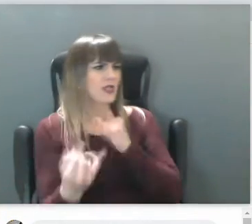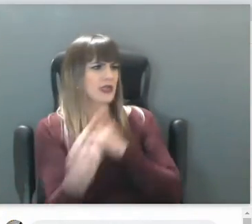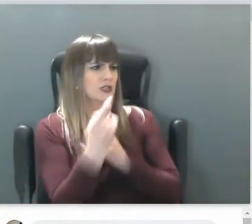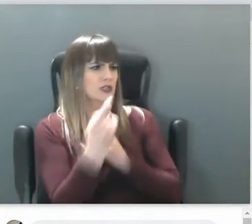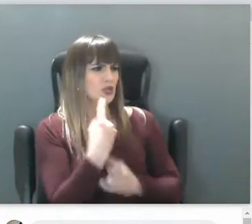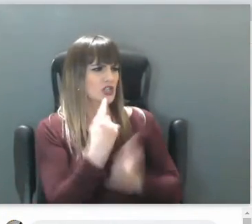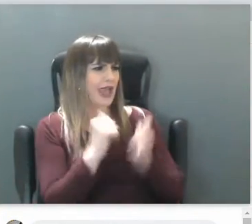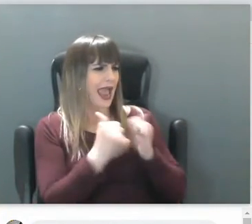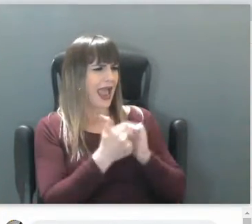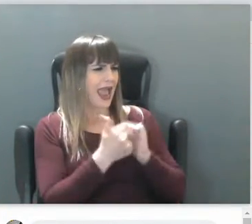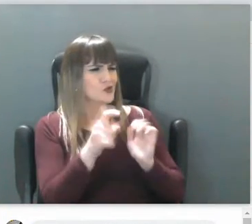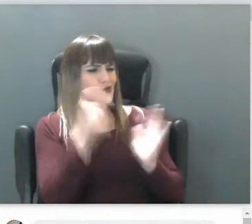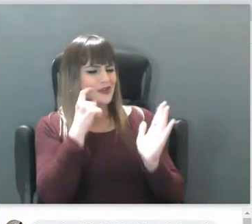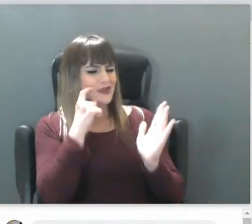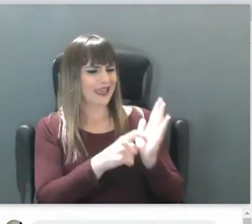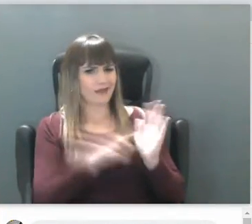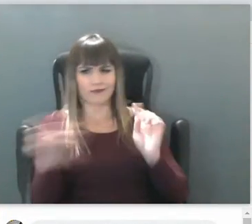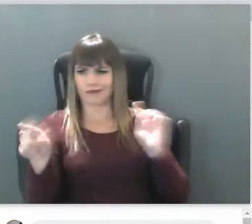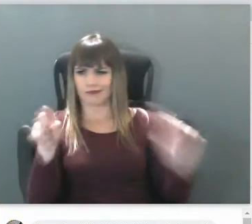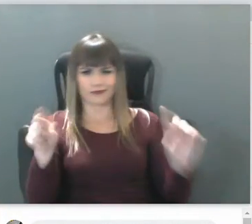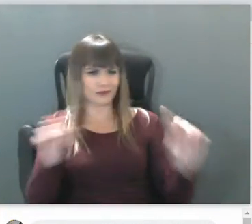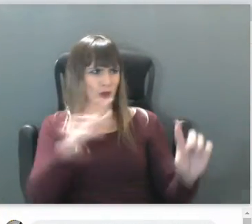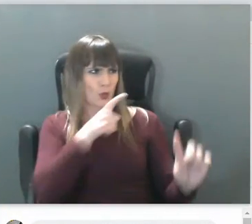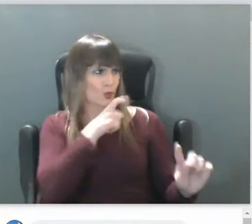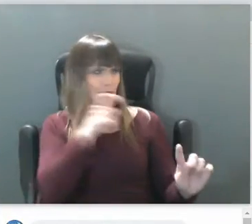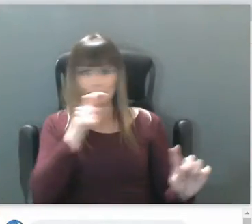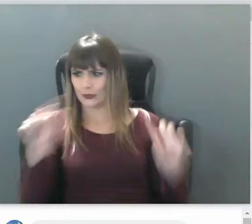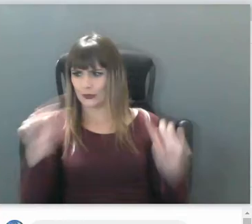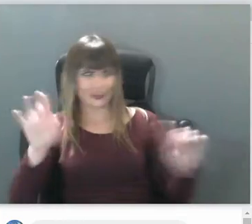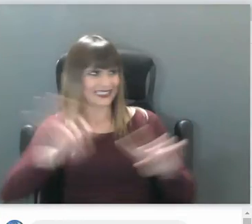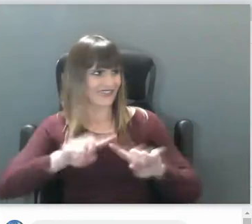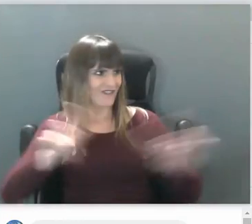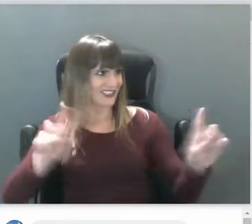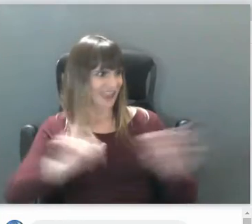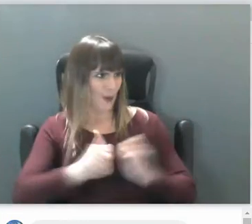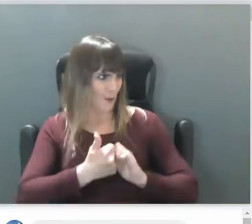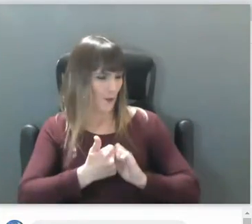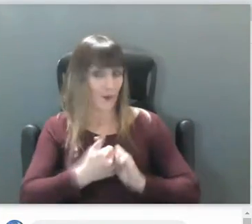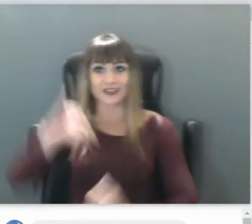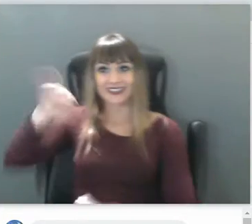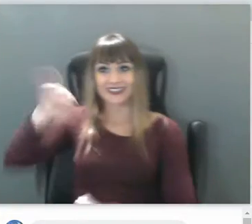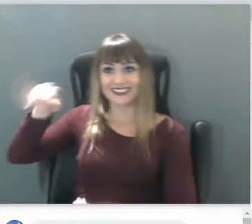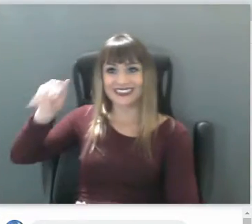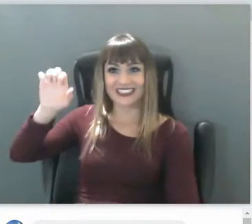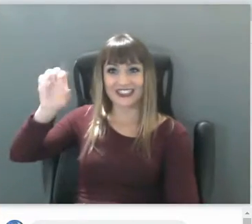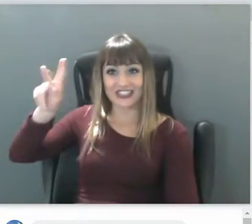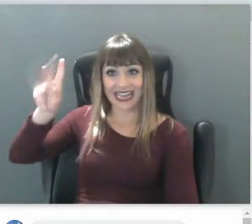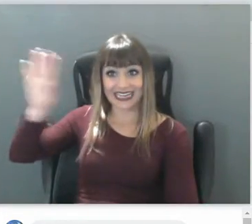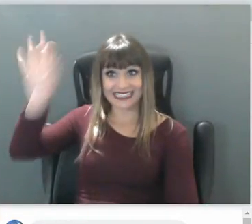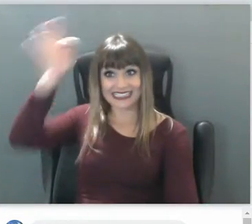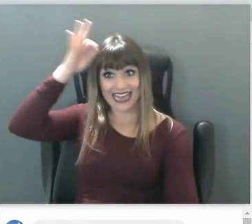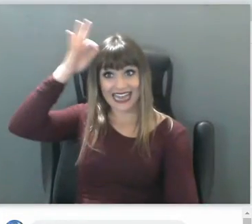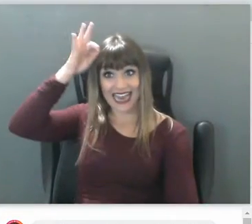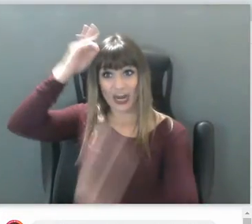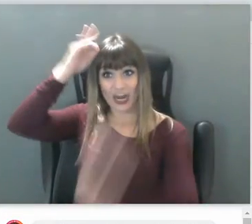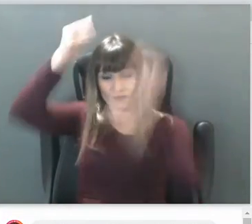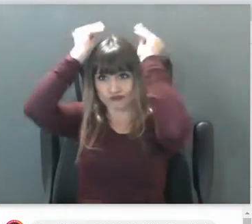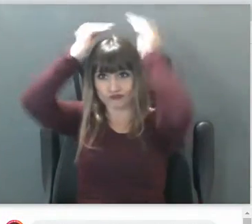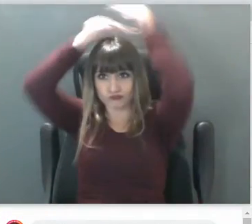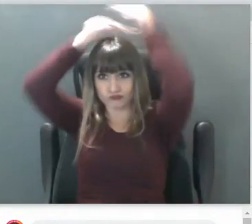two of them? Sure. So Jack's hair, the top of his hair actually splits in two, where Blanche's is kind of nice